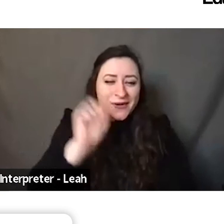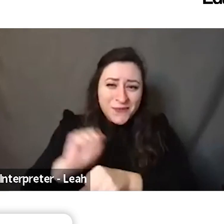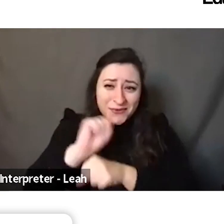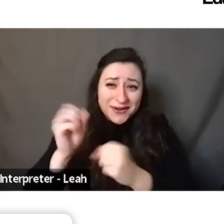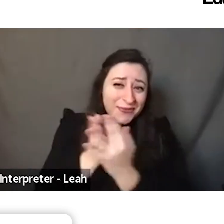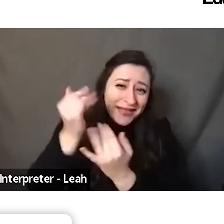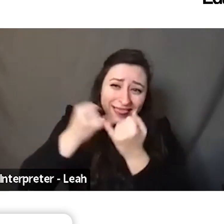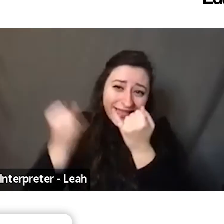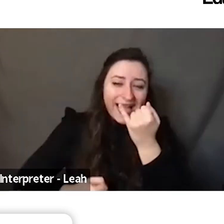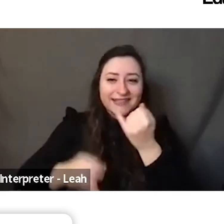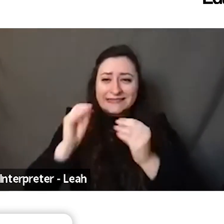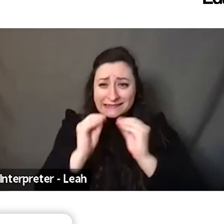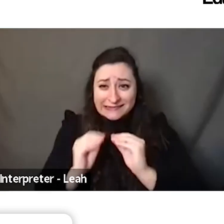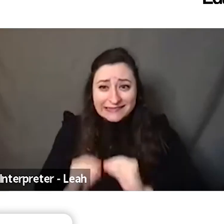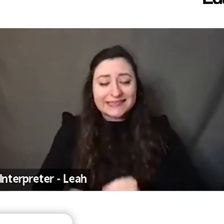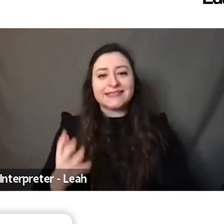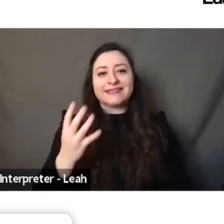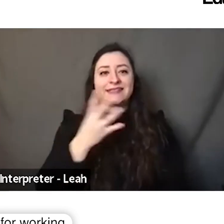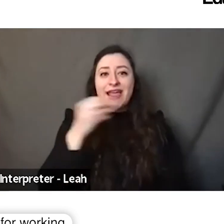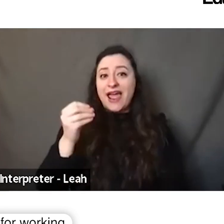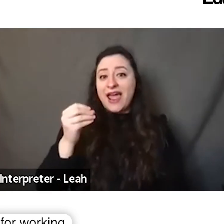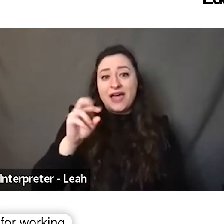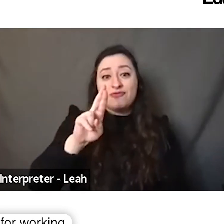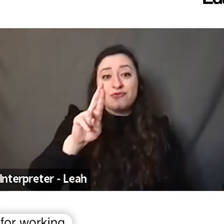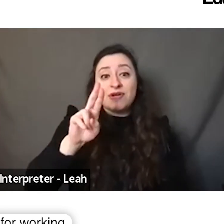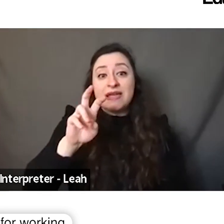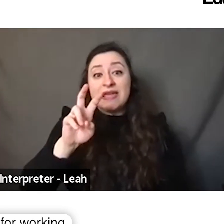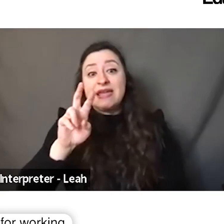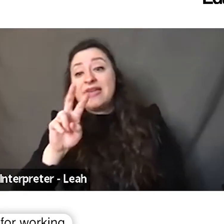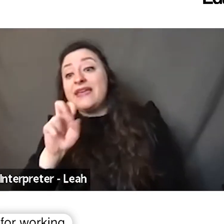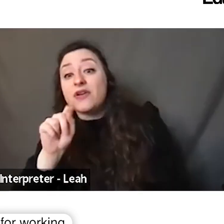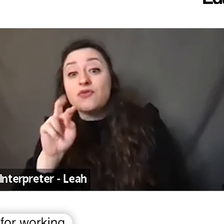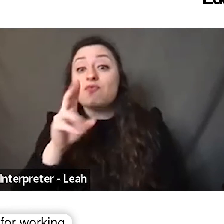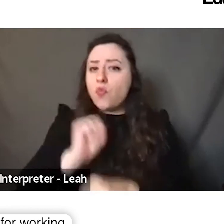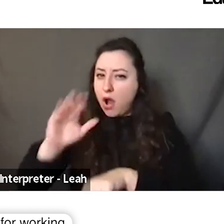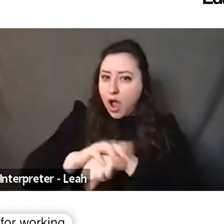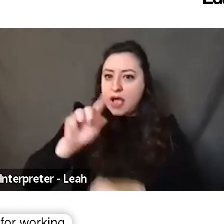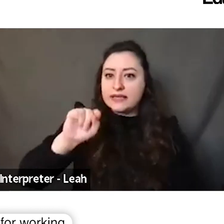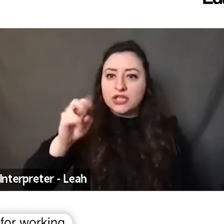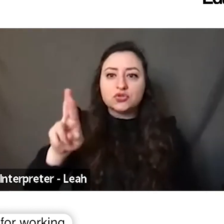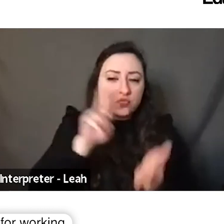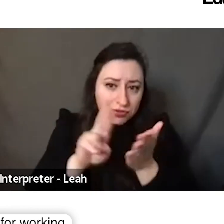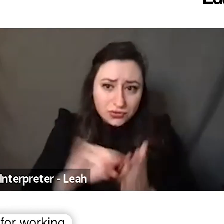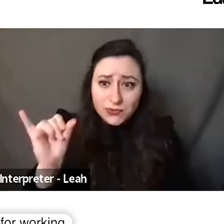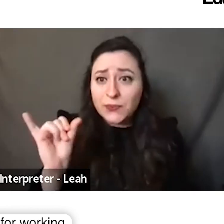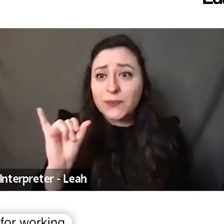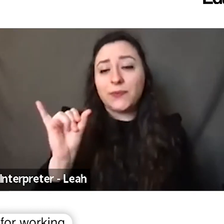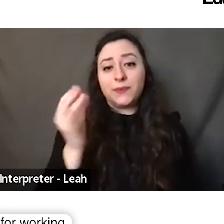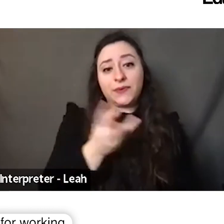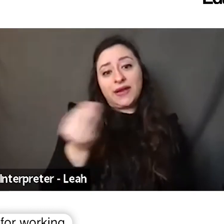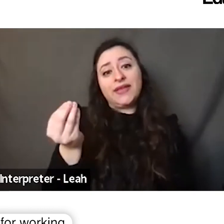last edits. And even Ruba, thank you so much for working on Teju's research.